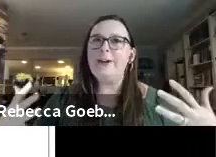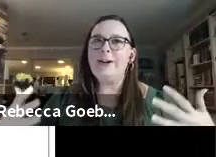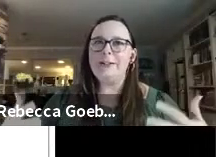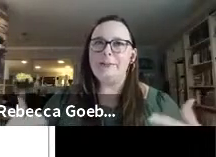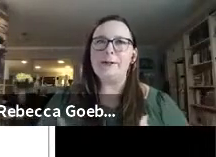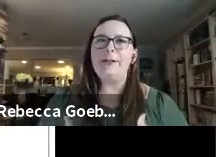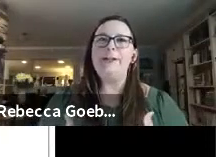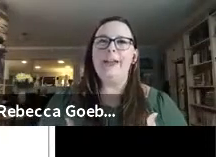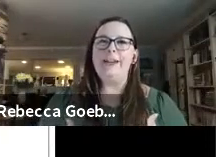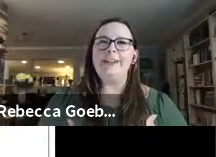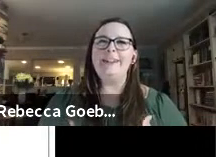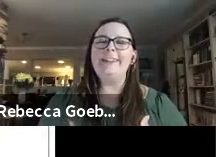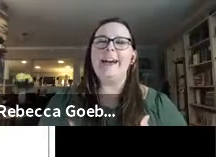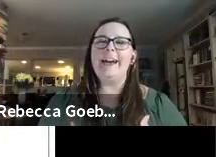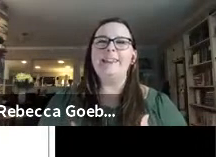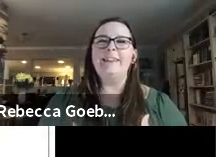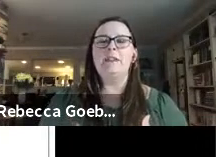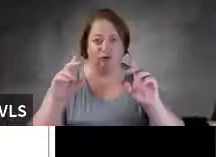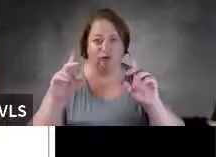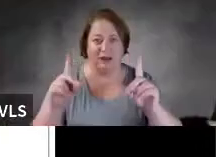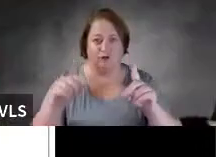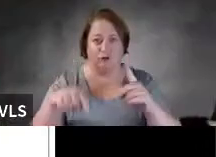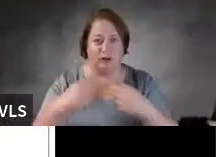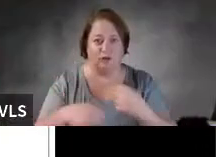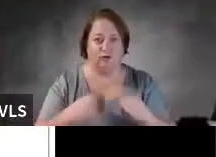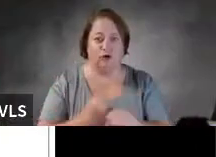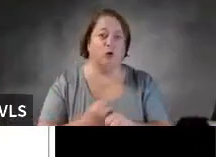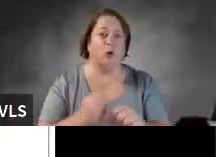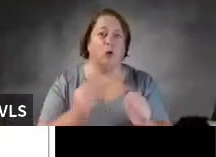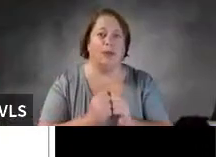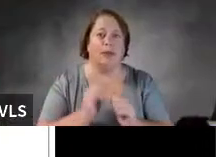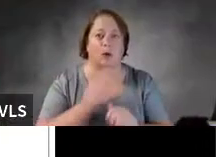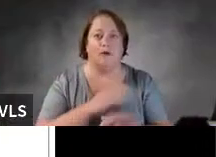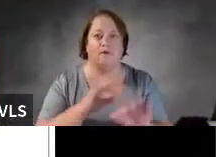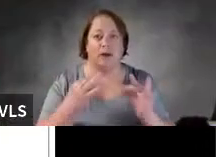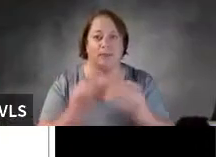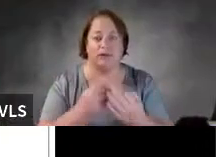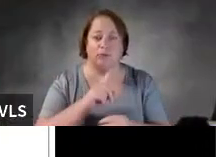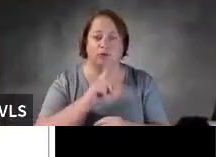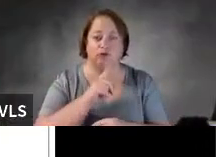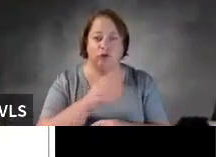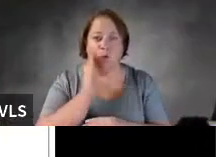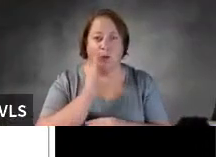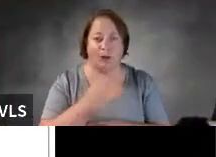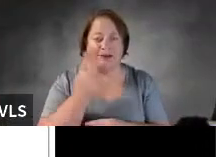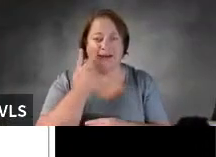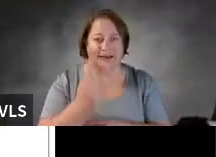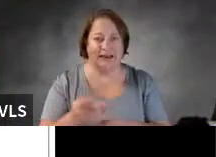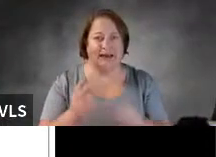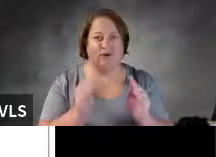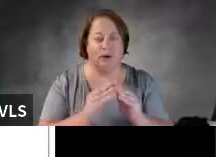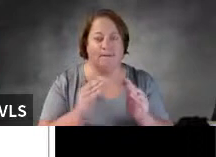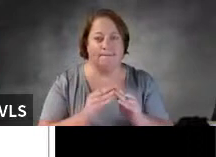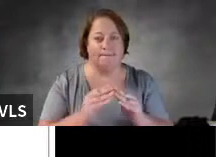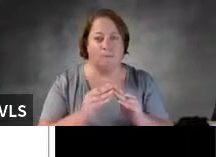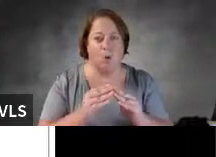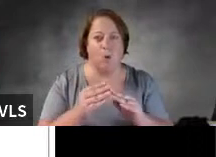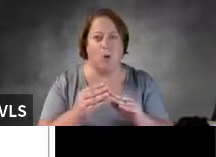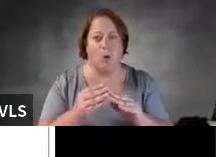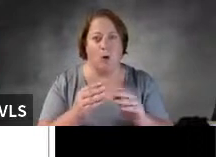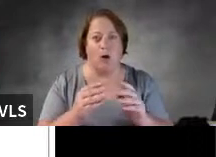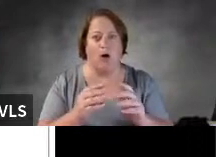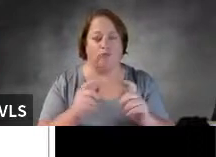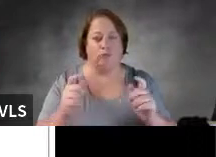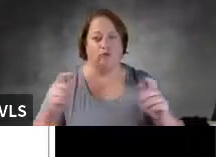focus on special education this year with our families, I'm sure we're going to see even more growth within our